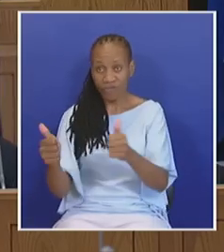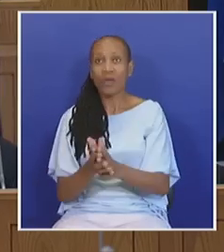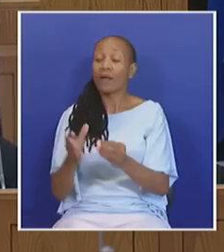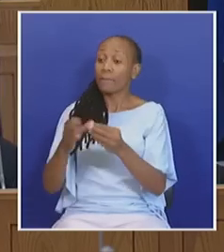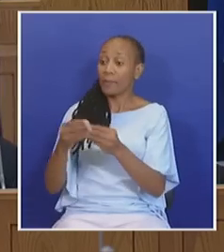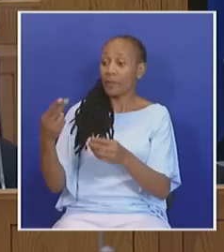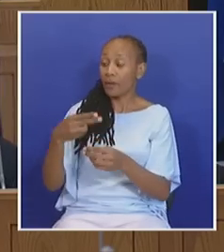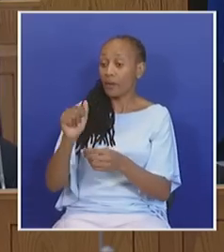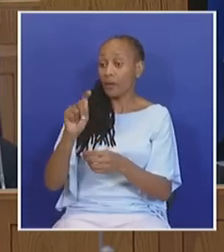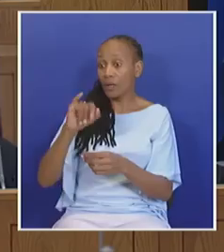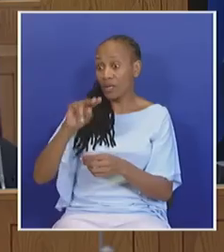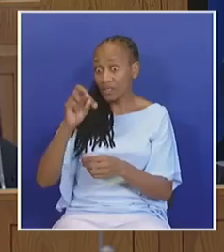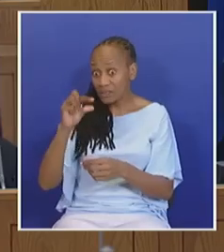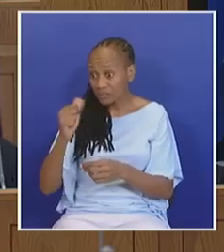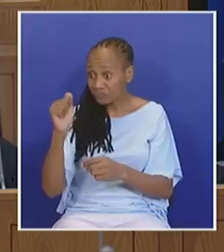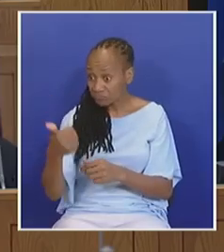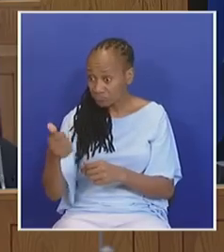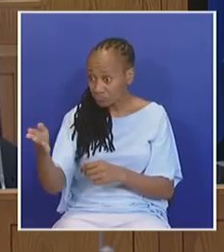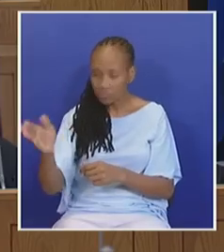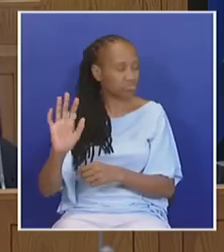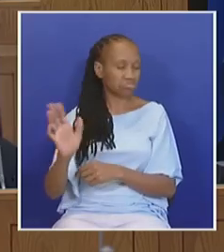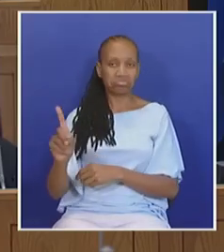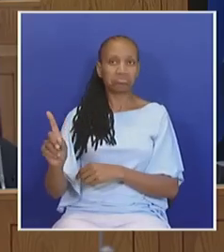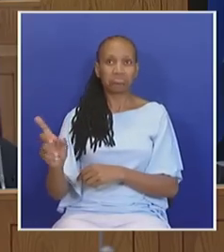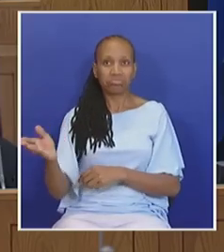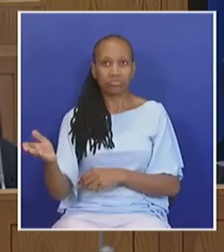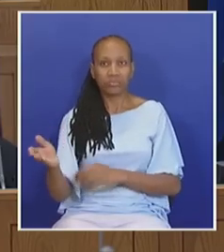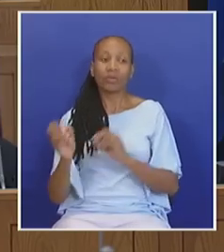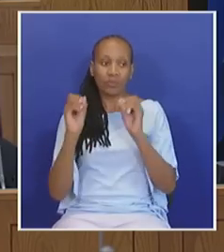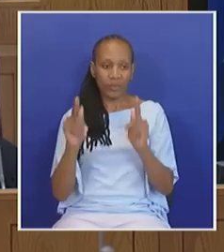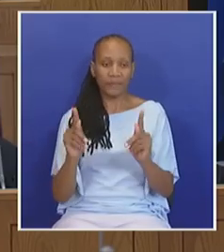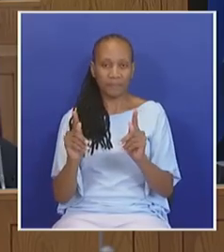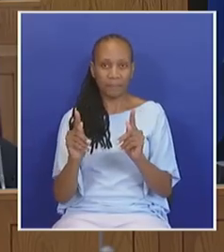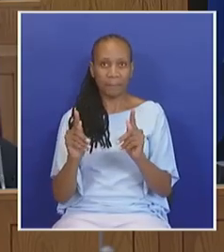not yet sorted? You are not sorted? Okay.